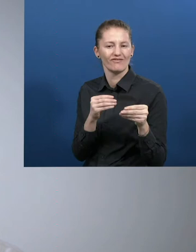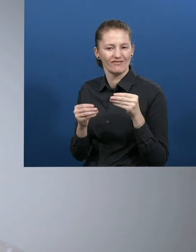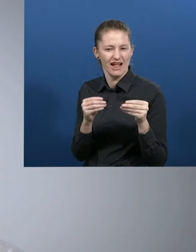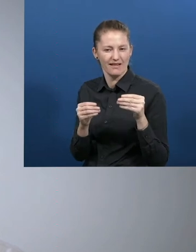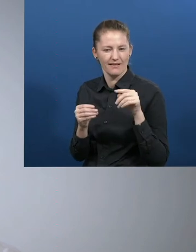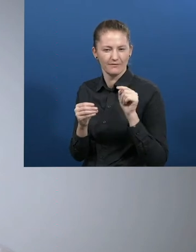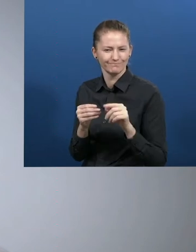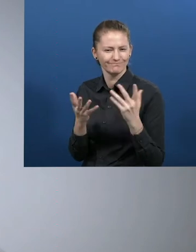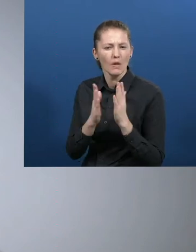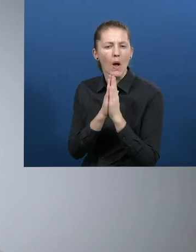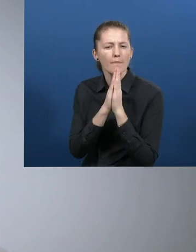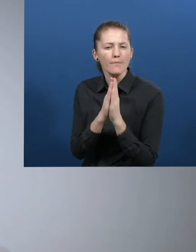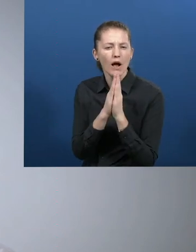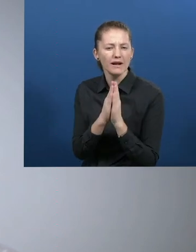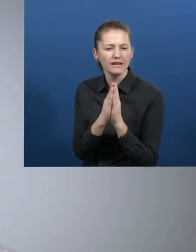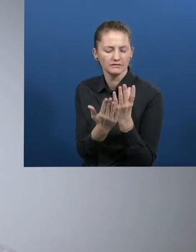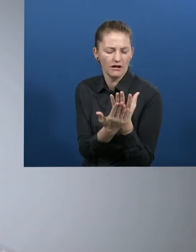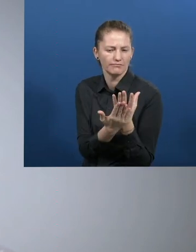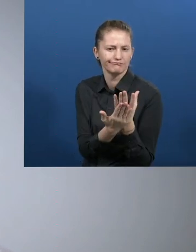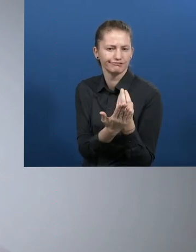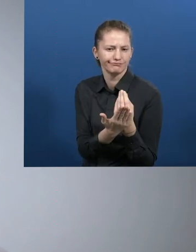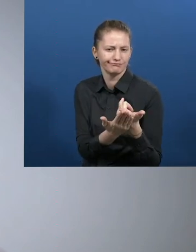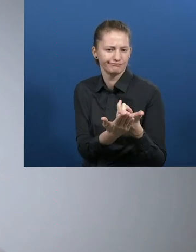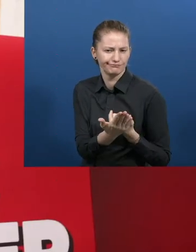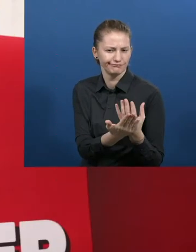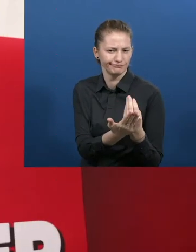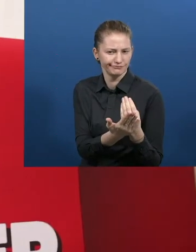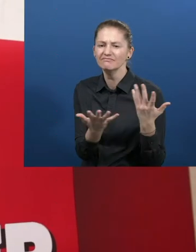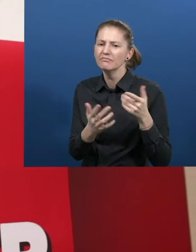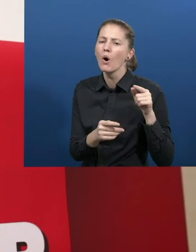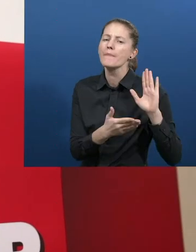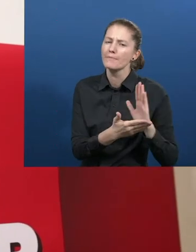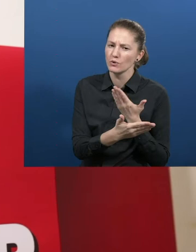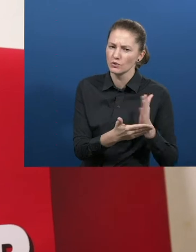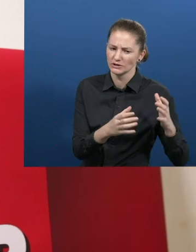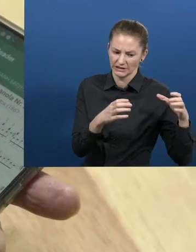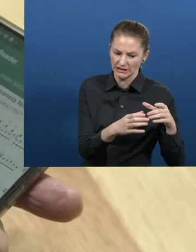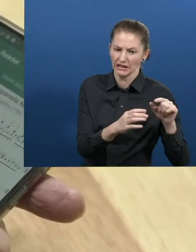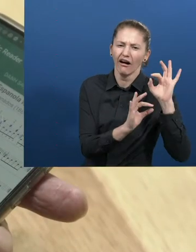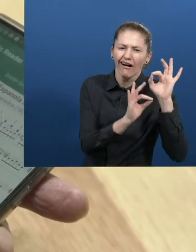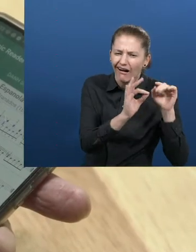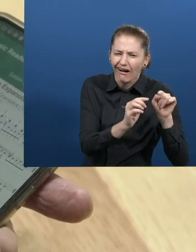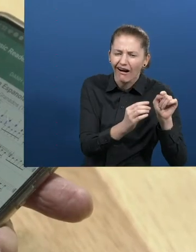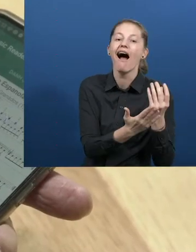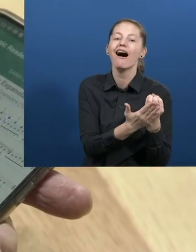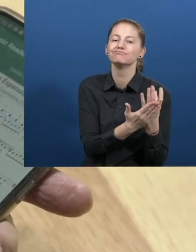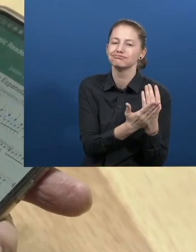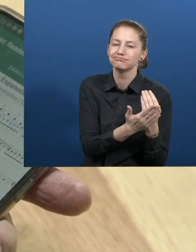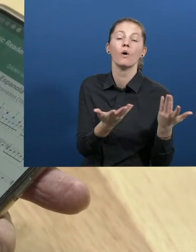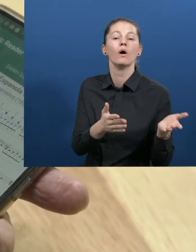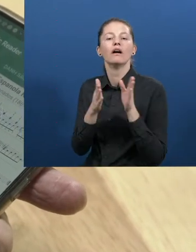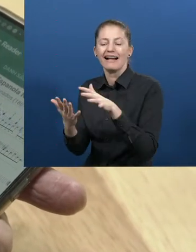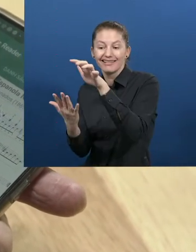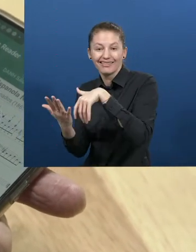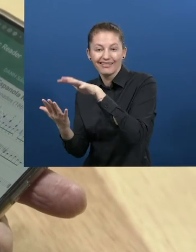Các sản phẩm phần mềm của Saomai như bộ đọc tiếng Myanmar, ứng dụng đọc nhạc và chương trình chuyển dịch chữ nổi là những phần mềm hoàn toàn tiếp cận cho